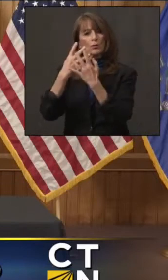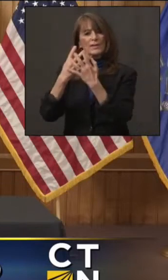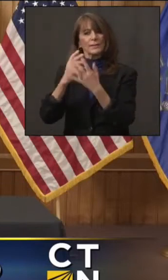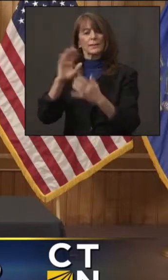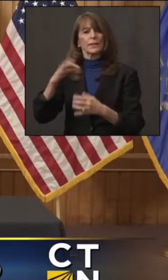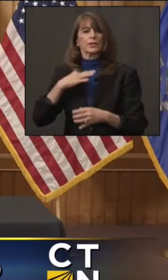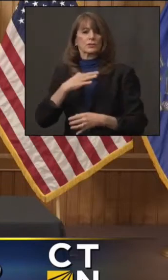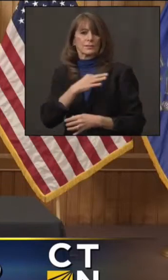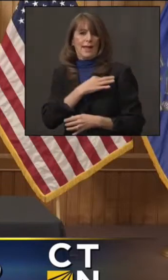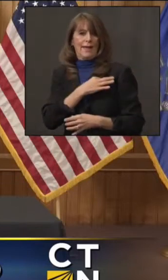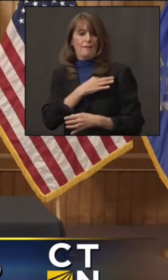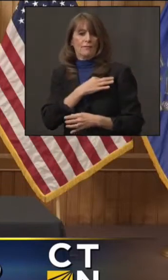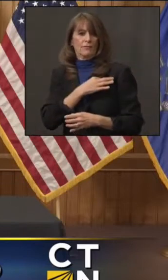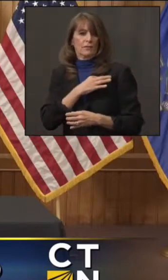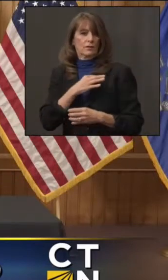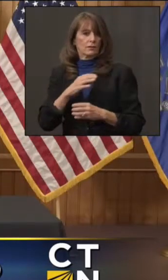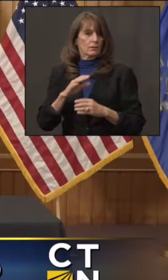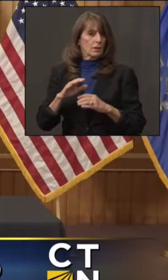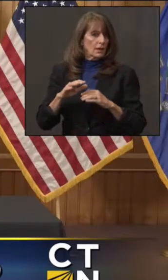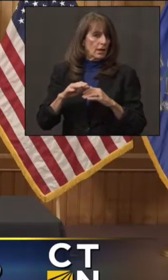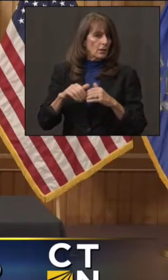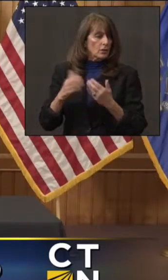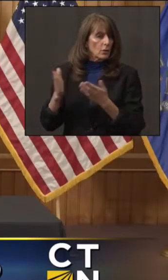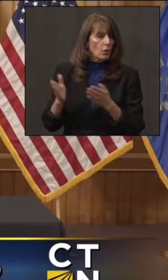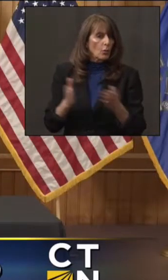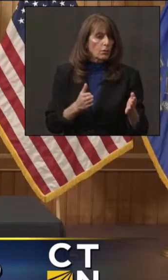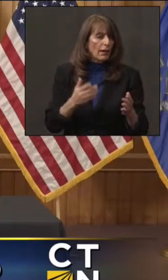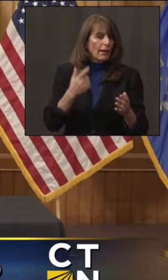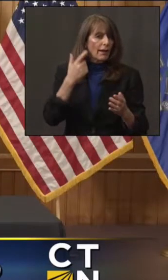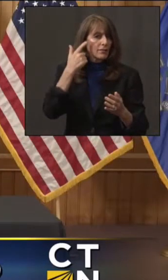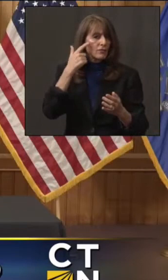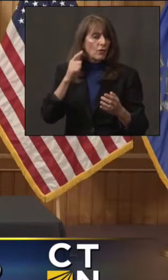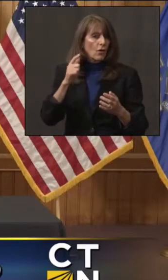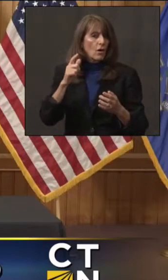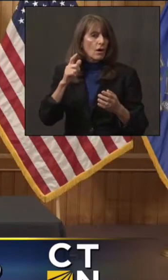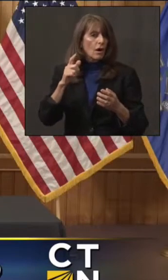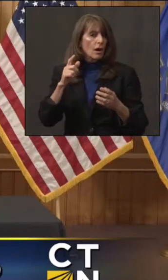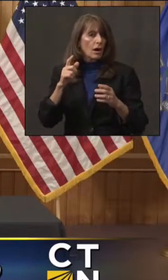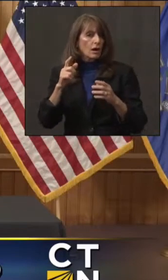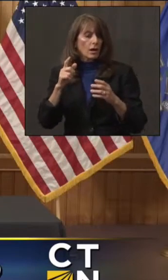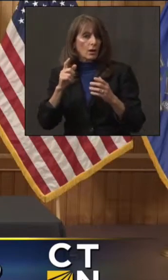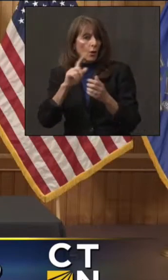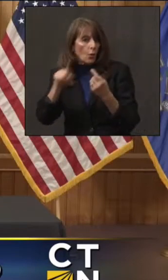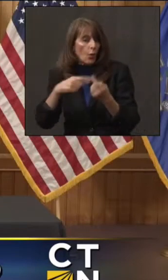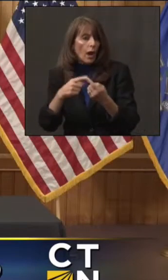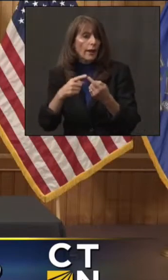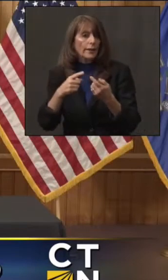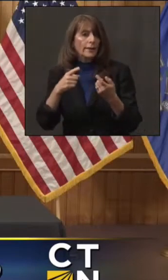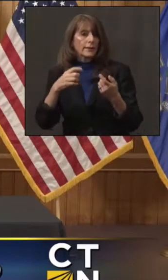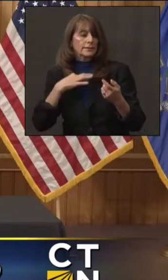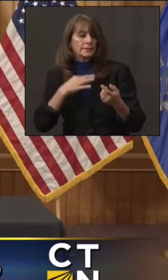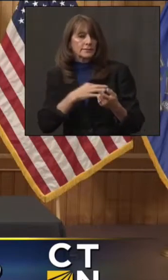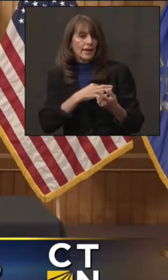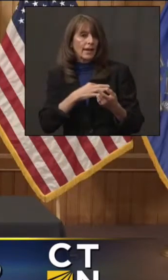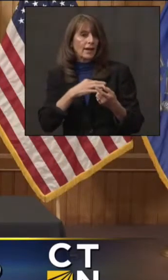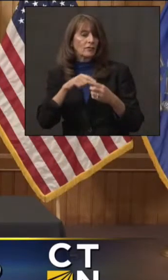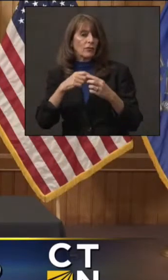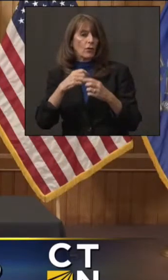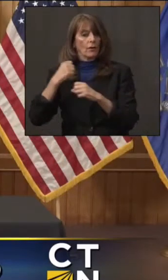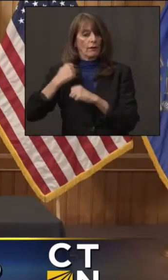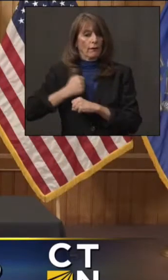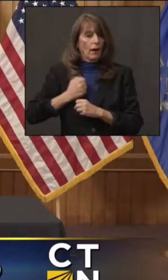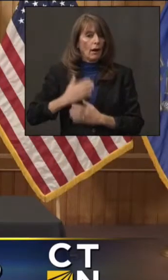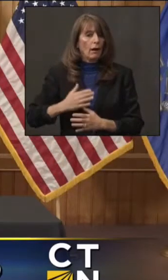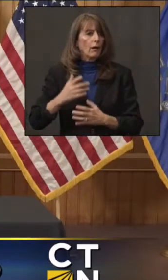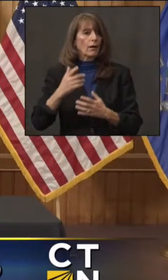the different people working inside some of the corrections facilities and So for example, guards or somebody working